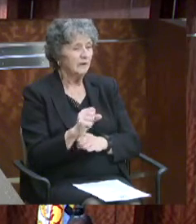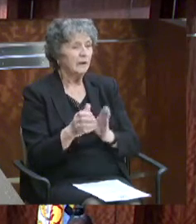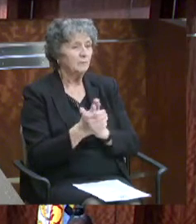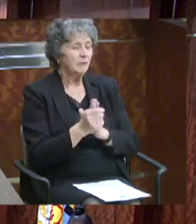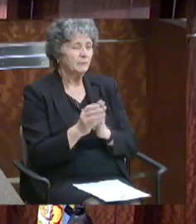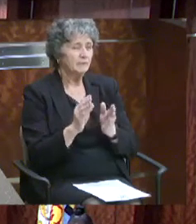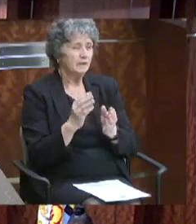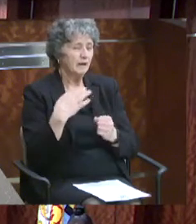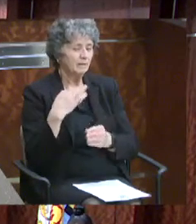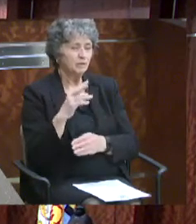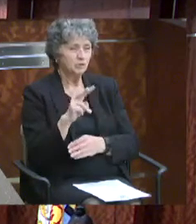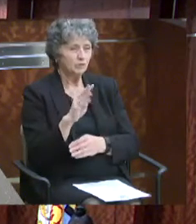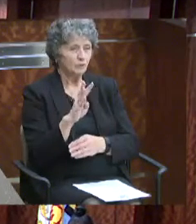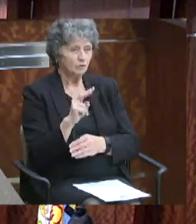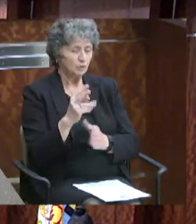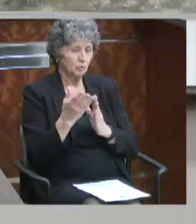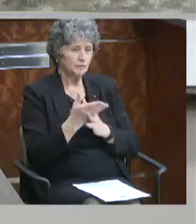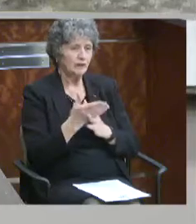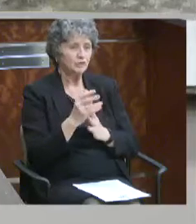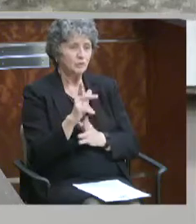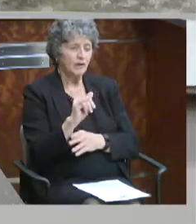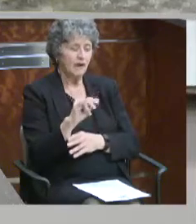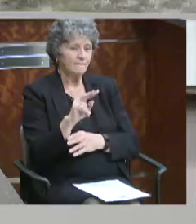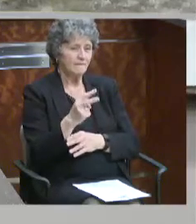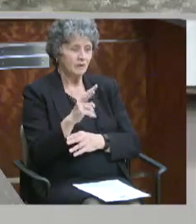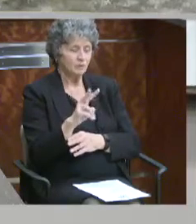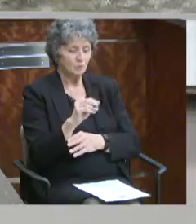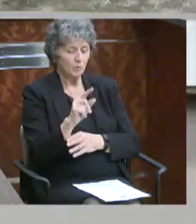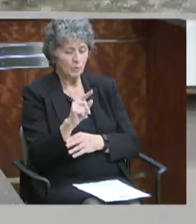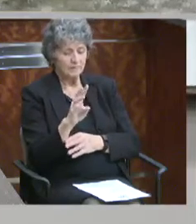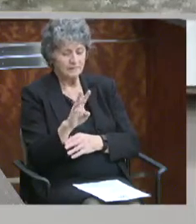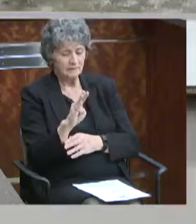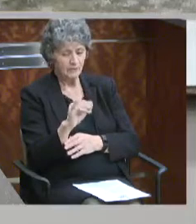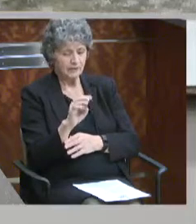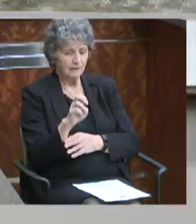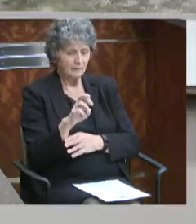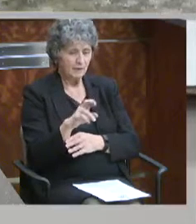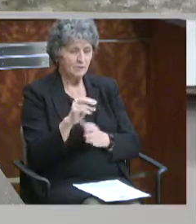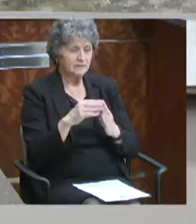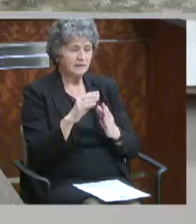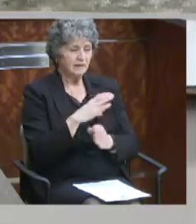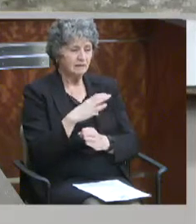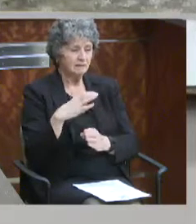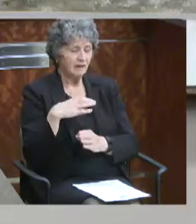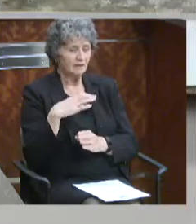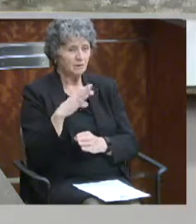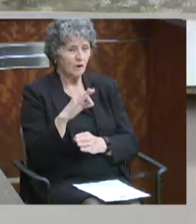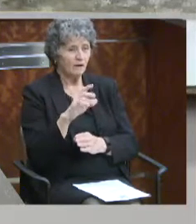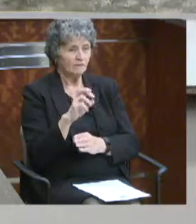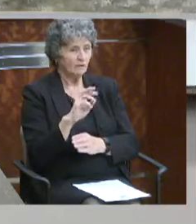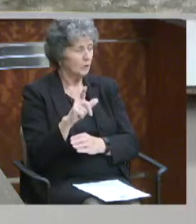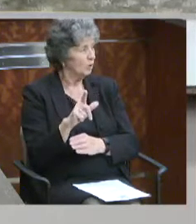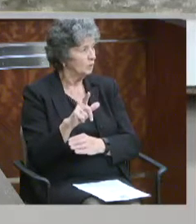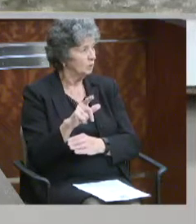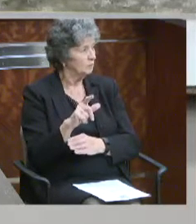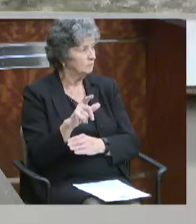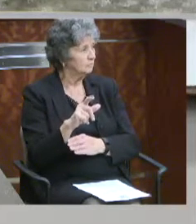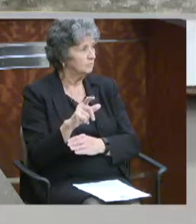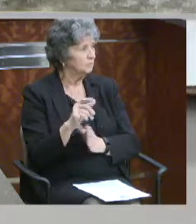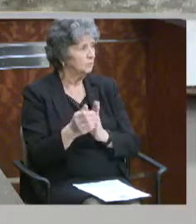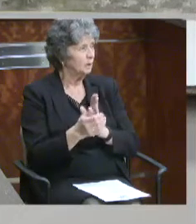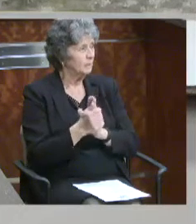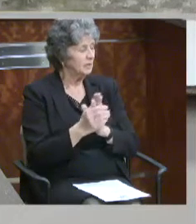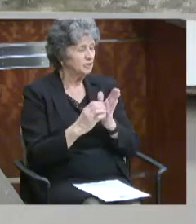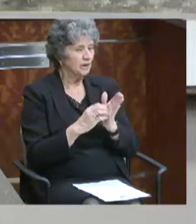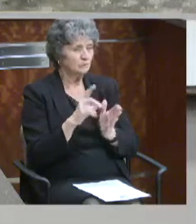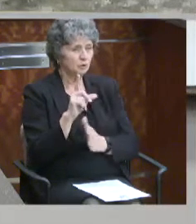242 was filed on July 1st, 2016 by the Mayor and City Council of Laurel to amend Laurel City Code Chapter 20